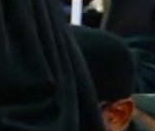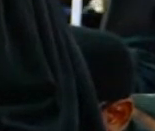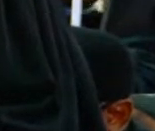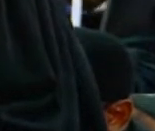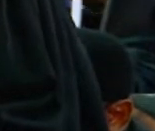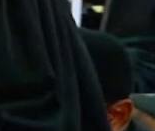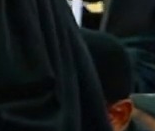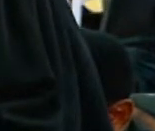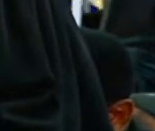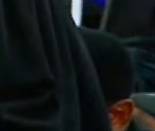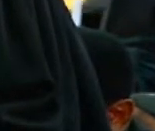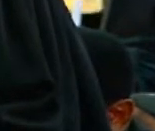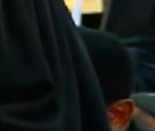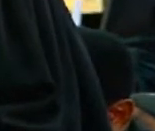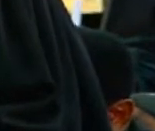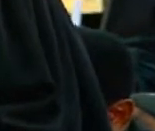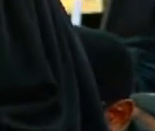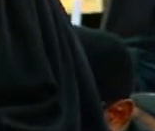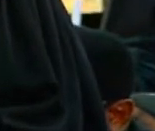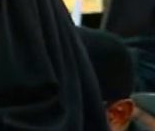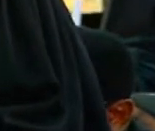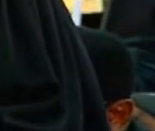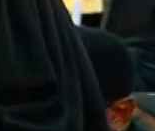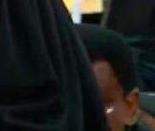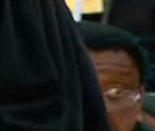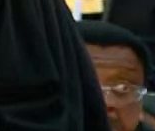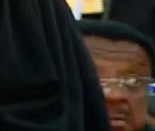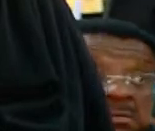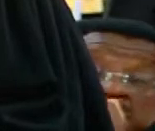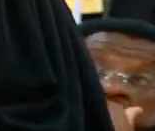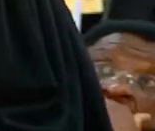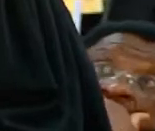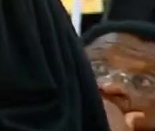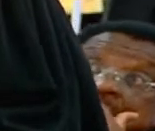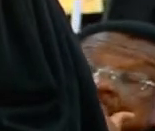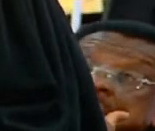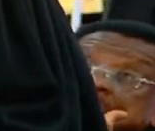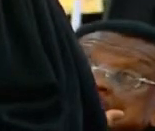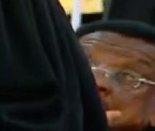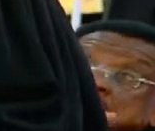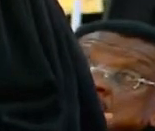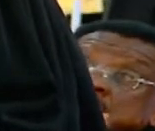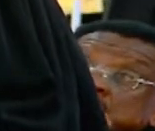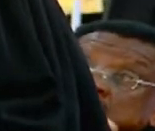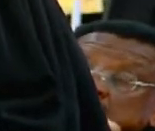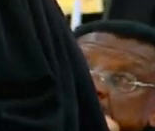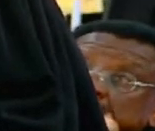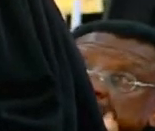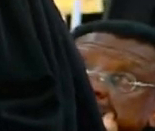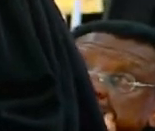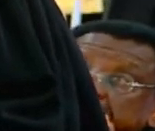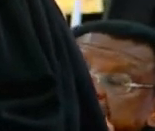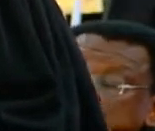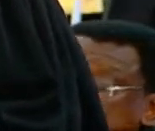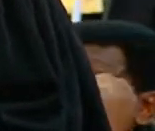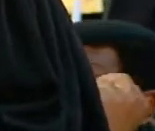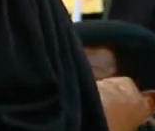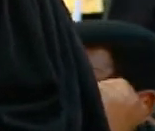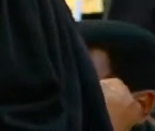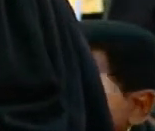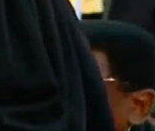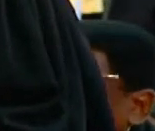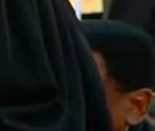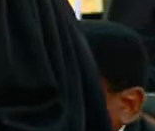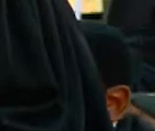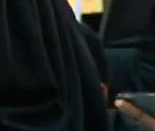of. Secondly, whether the petitioner benefited from any of the